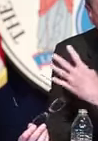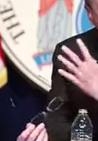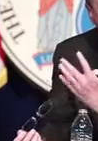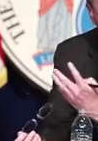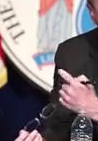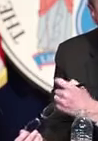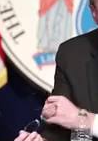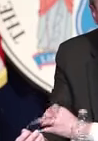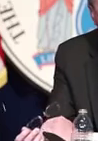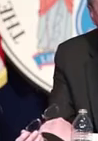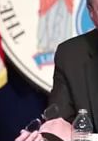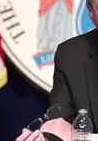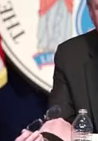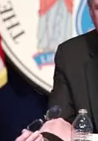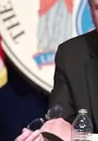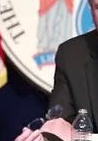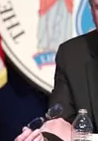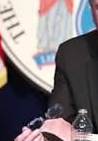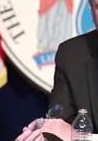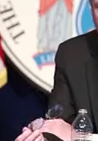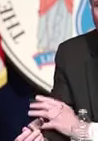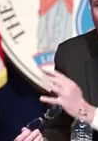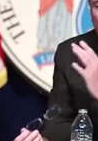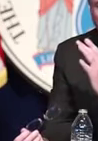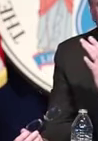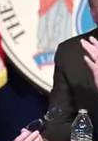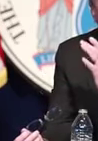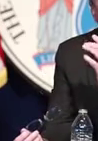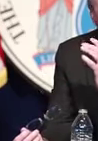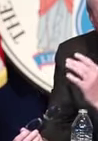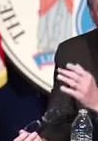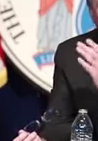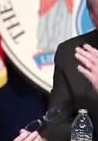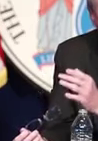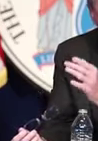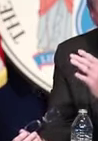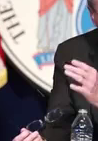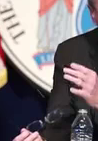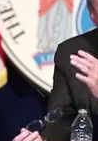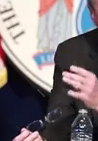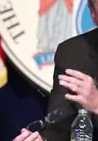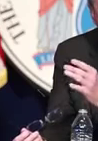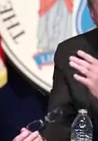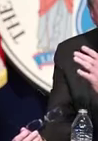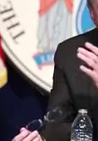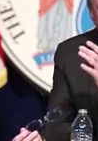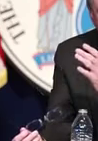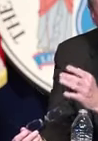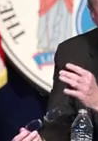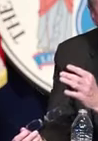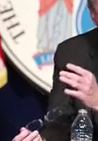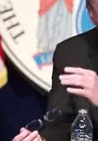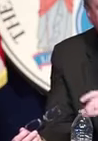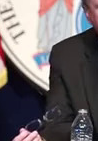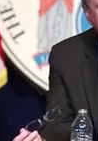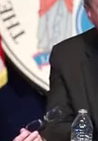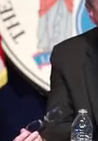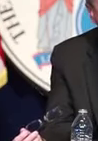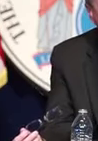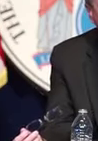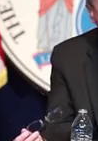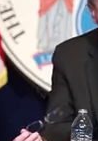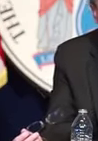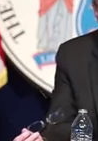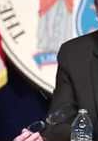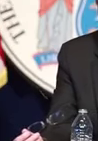When can we open up our society? We are trying at every single step of the way, and have been since January, trying